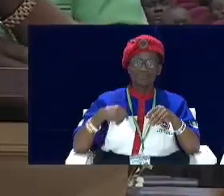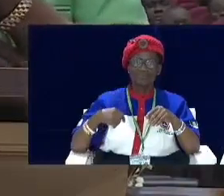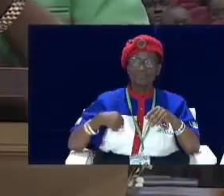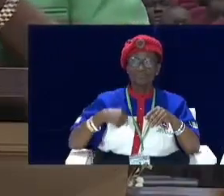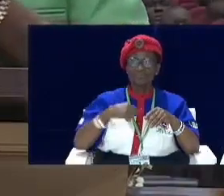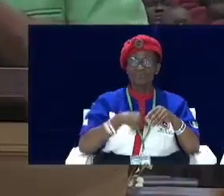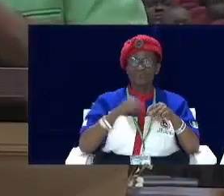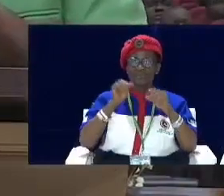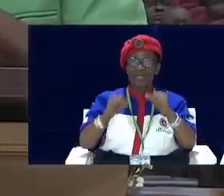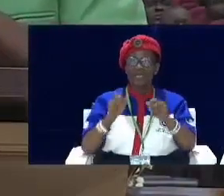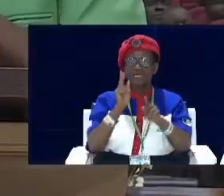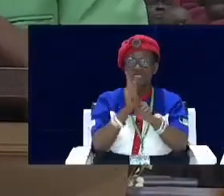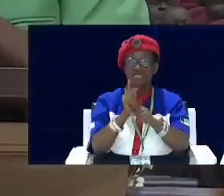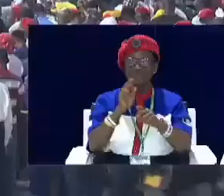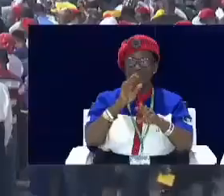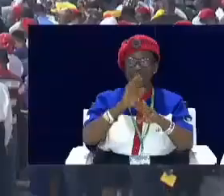God.